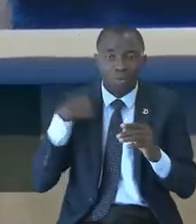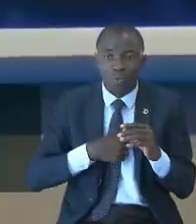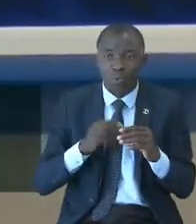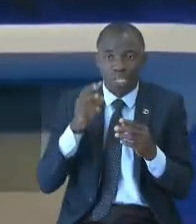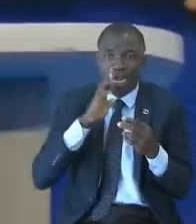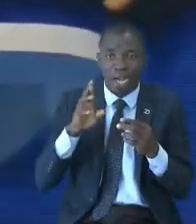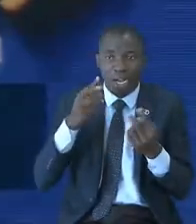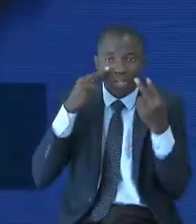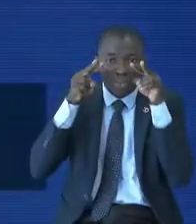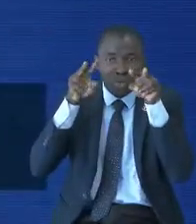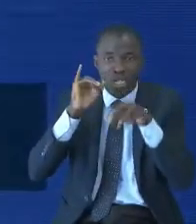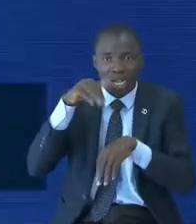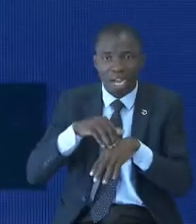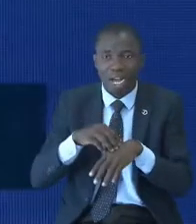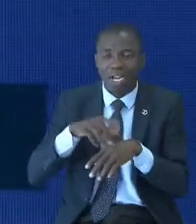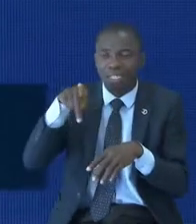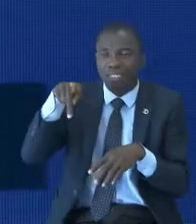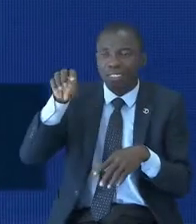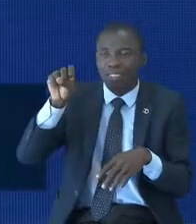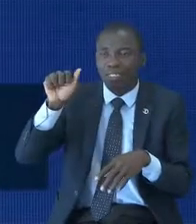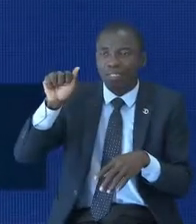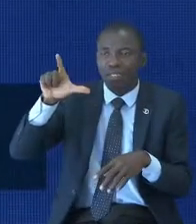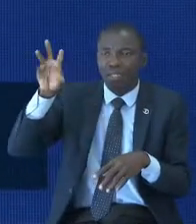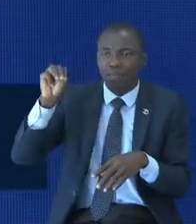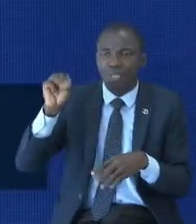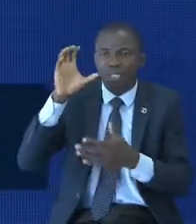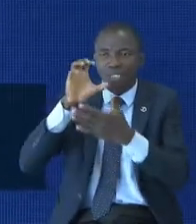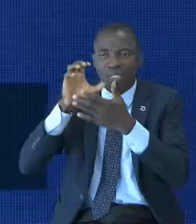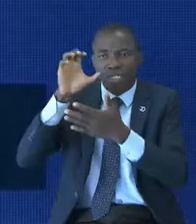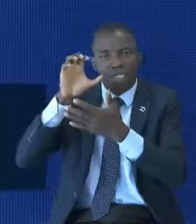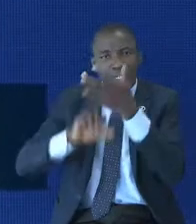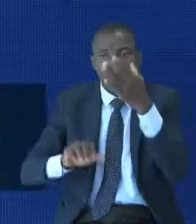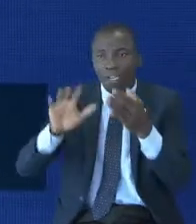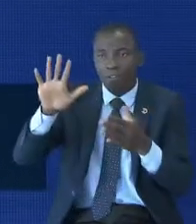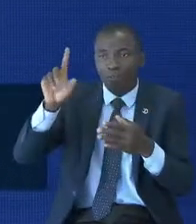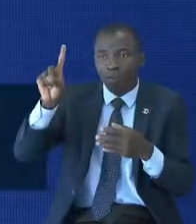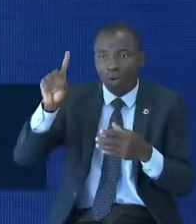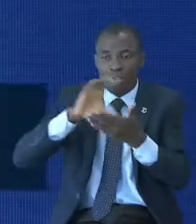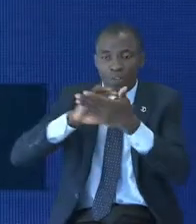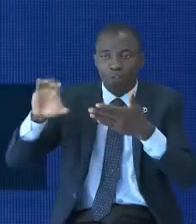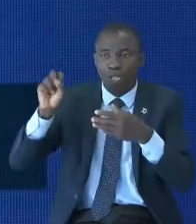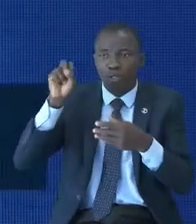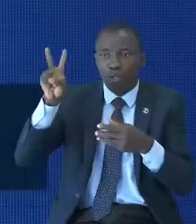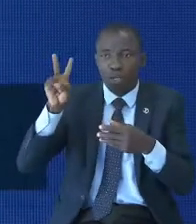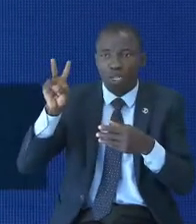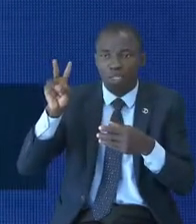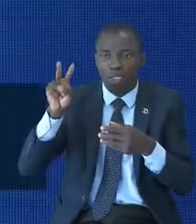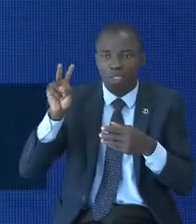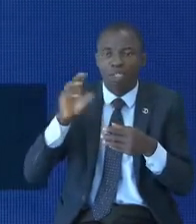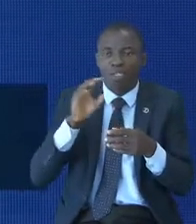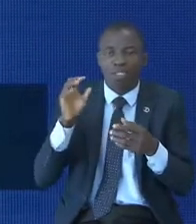Psalm 51, and I'm reading from verse 12. In verse 12, it says, restore unto